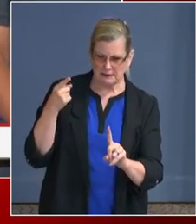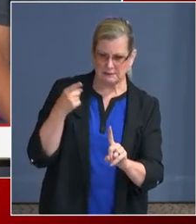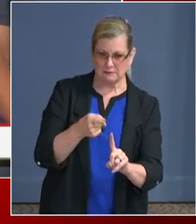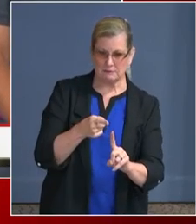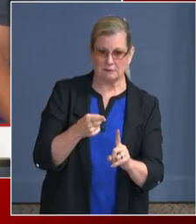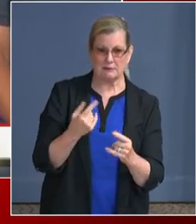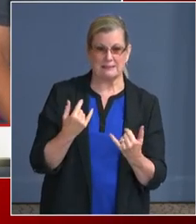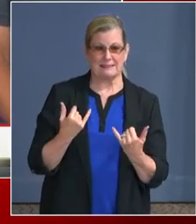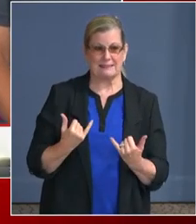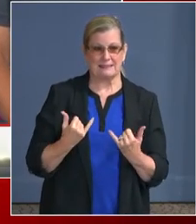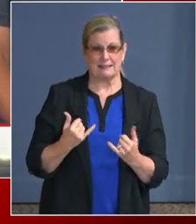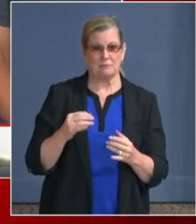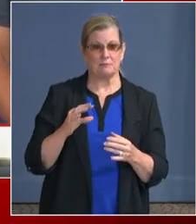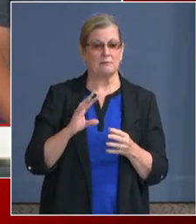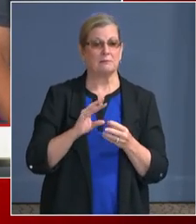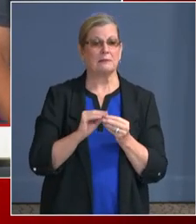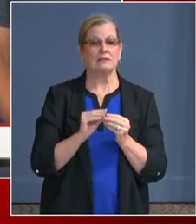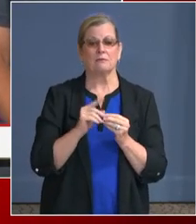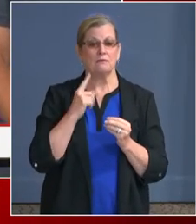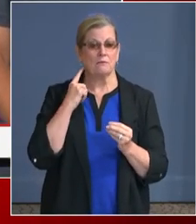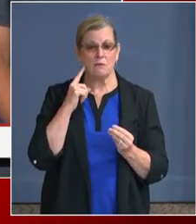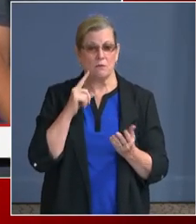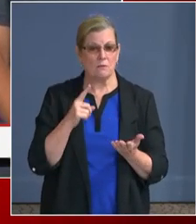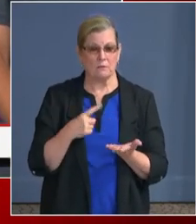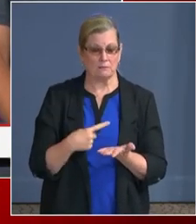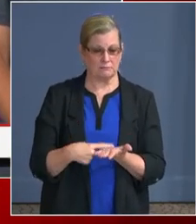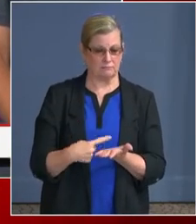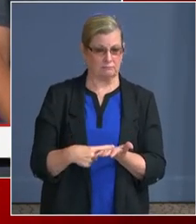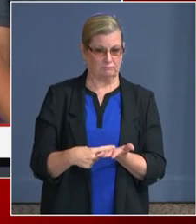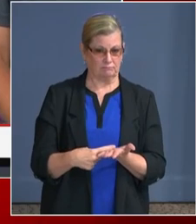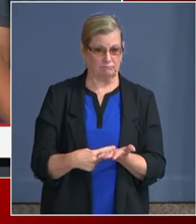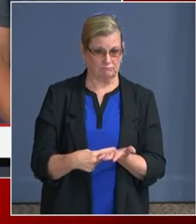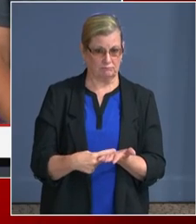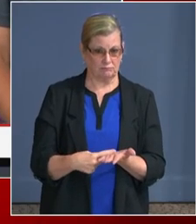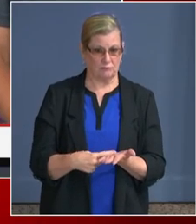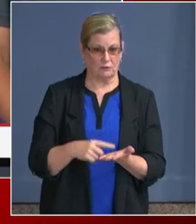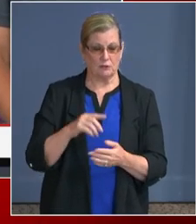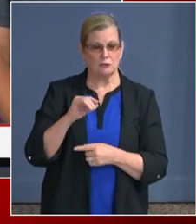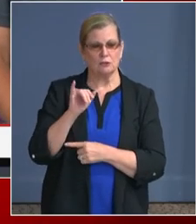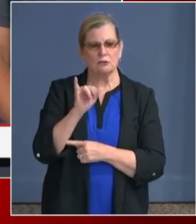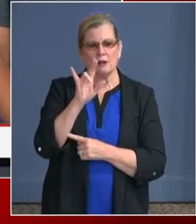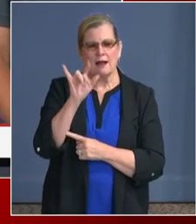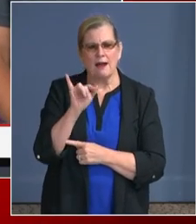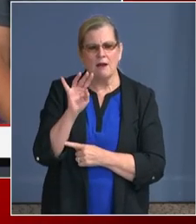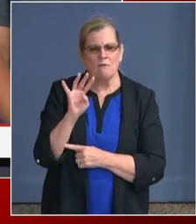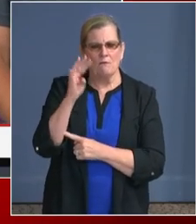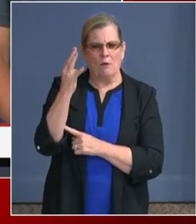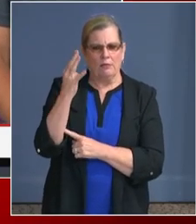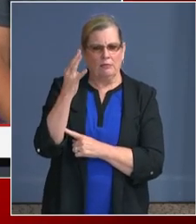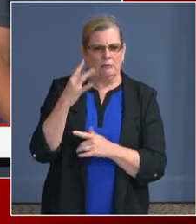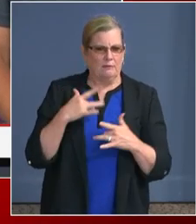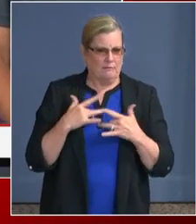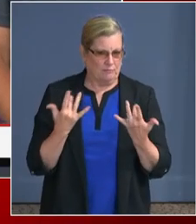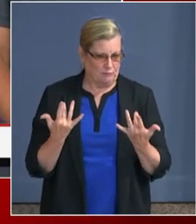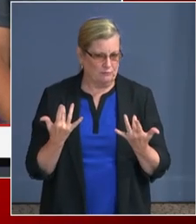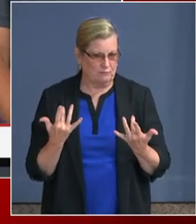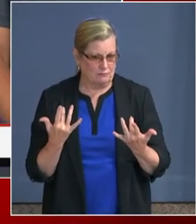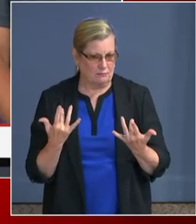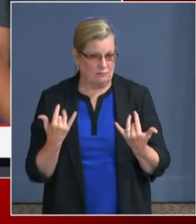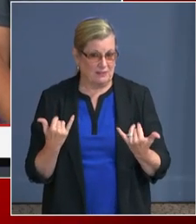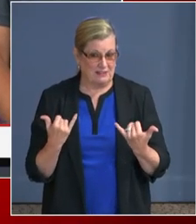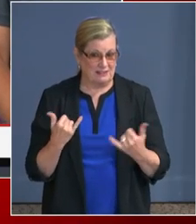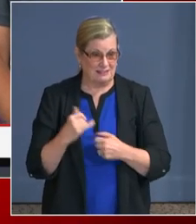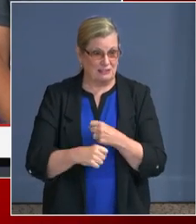today's briefing is to talk about the 4th of July this year. It will be on a Saturday,